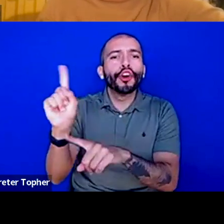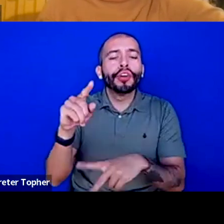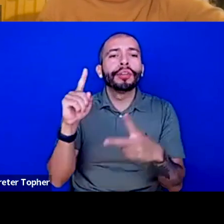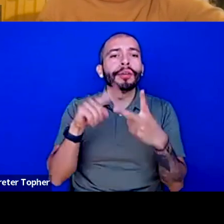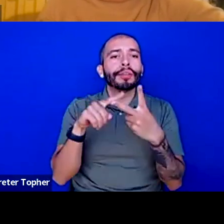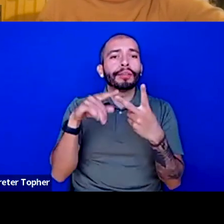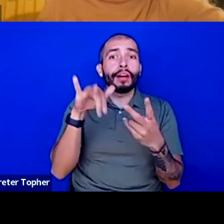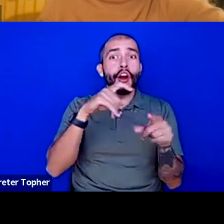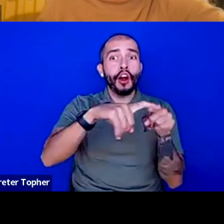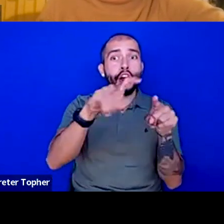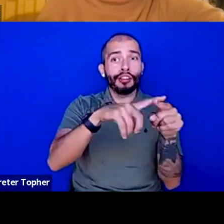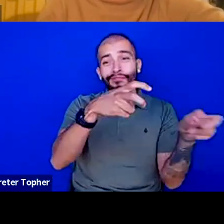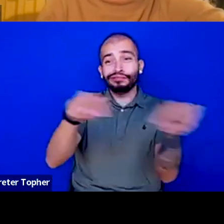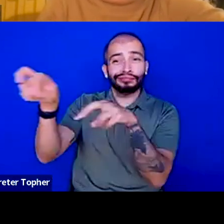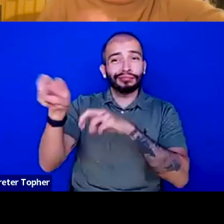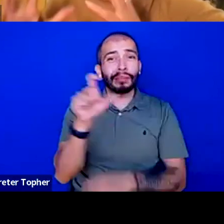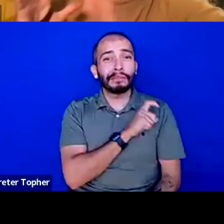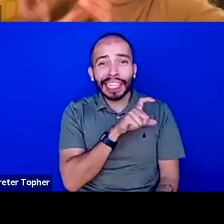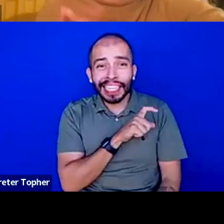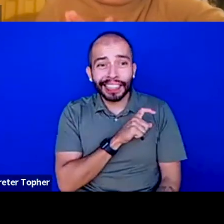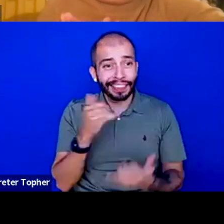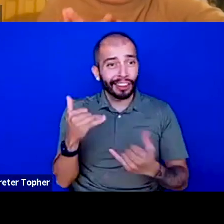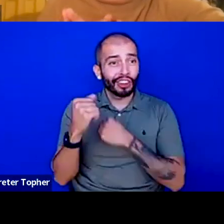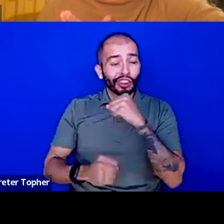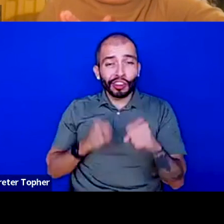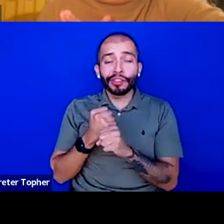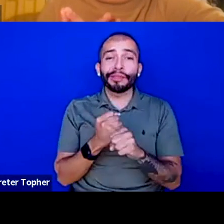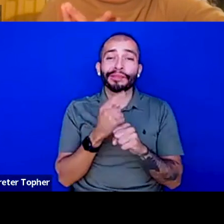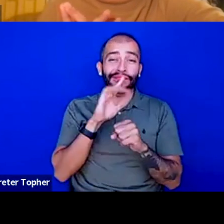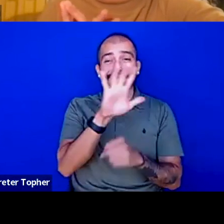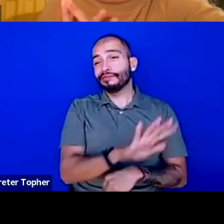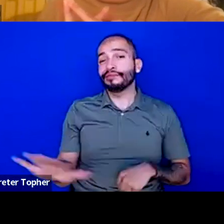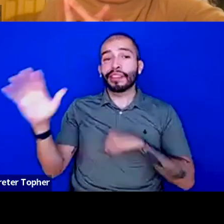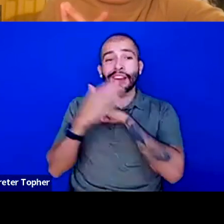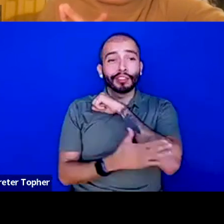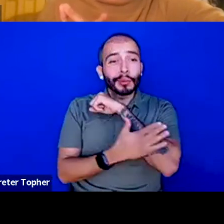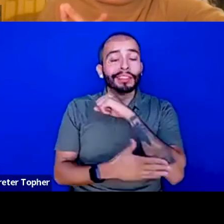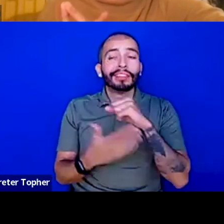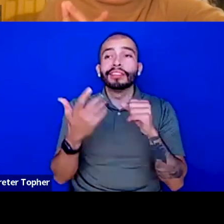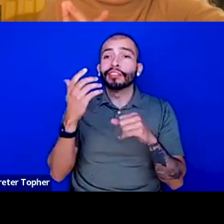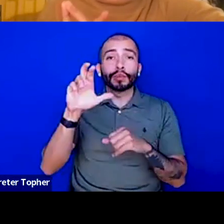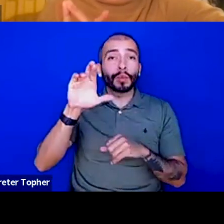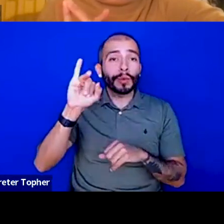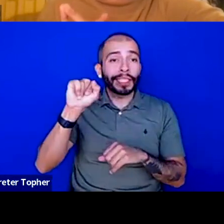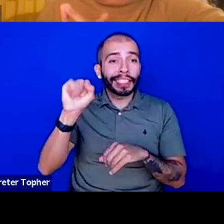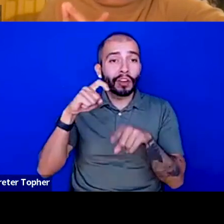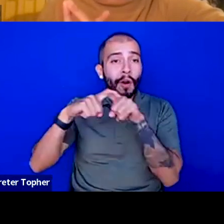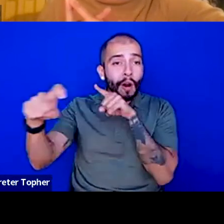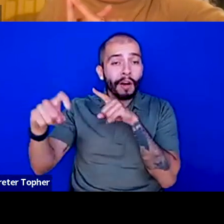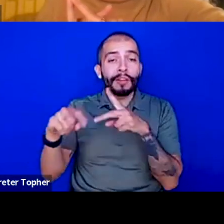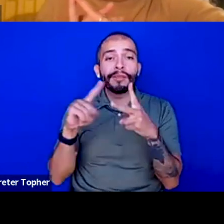tech services that utilize non-consensual interventions, we're seeing these logics of saneism used to remove the agency of people seeking